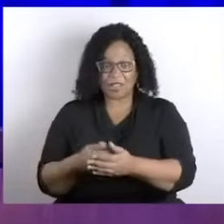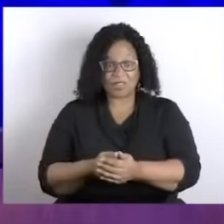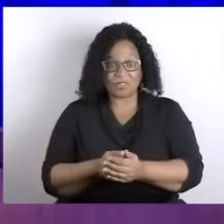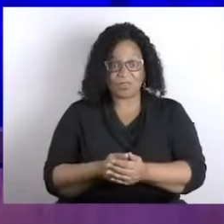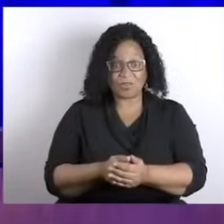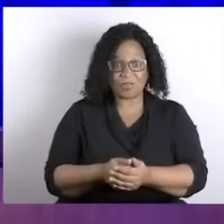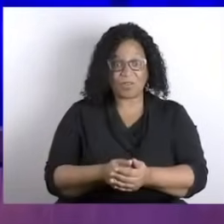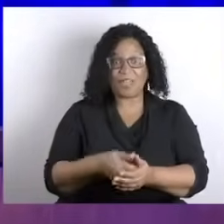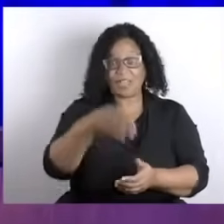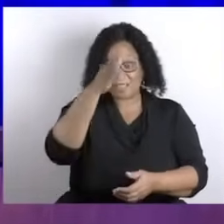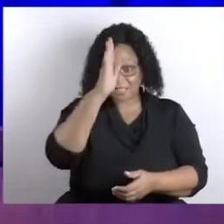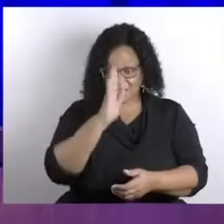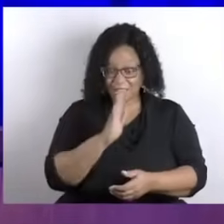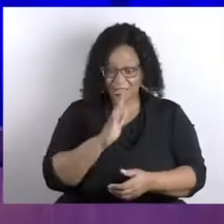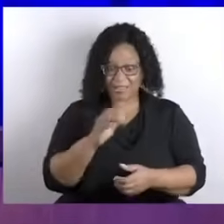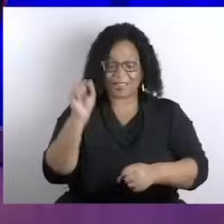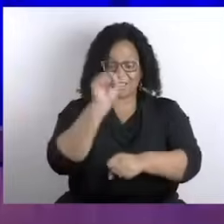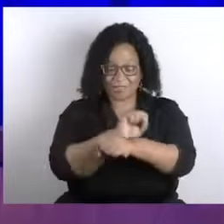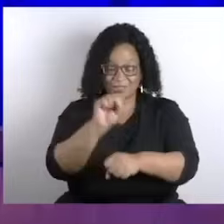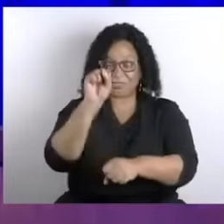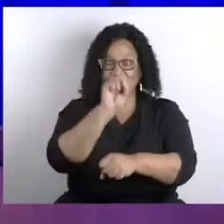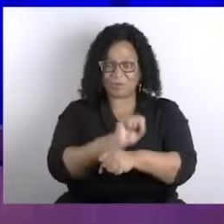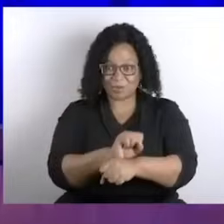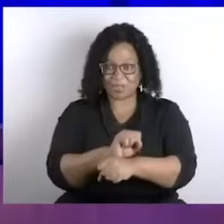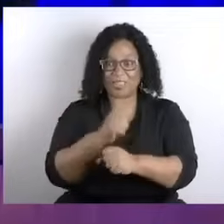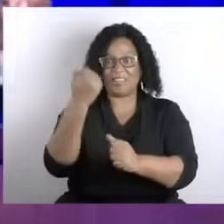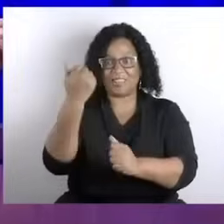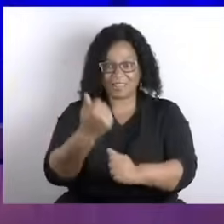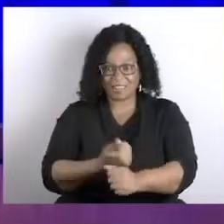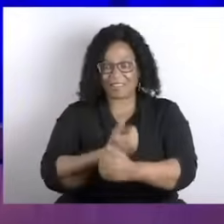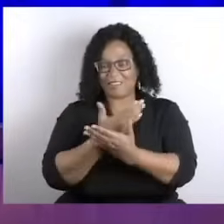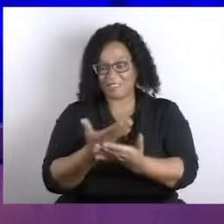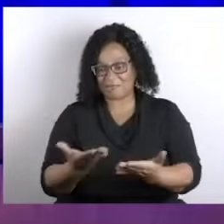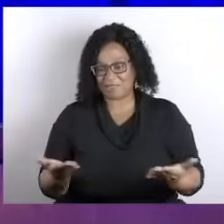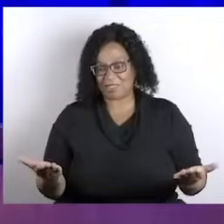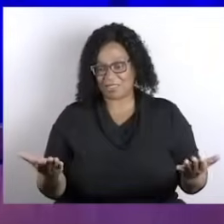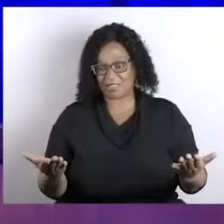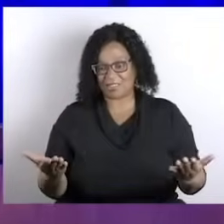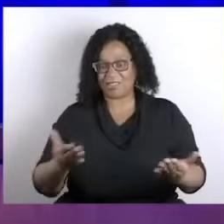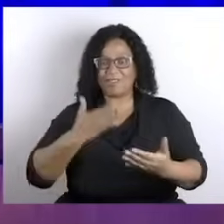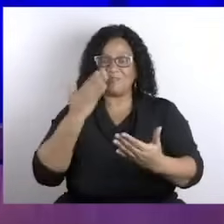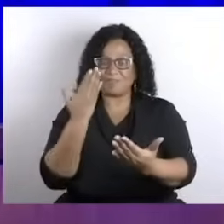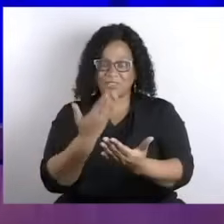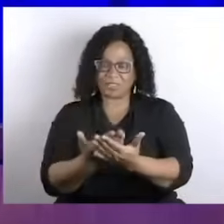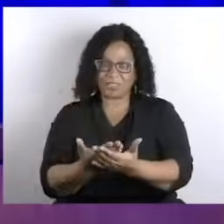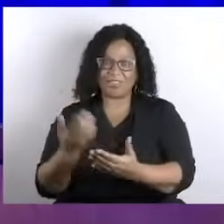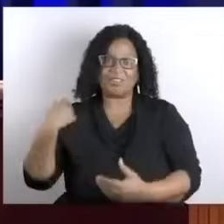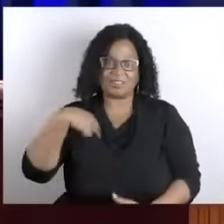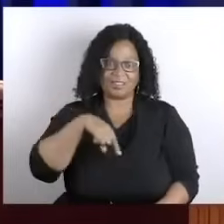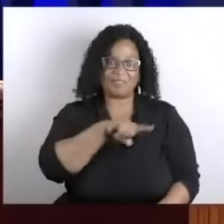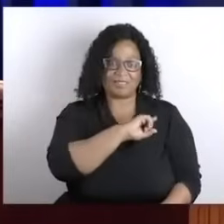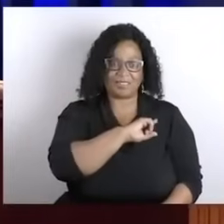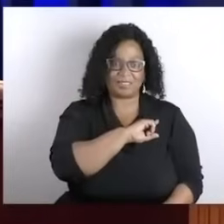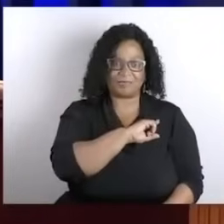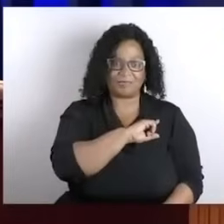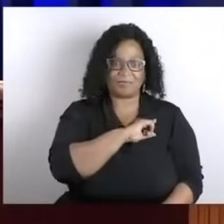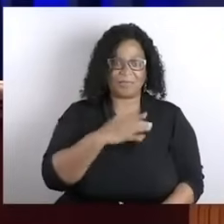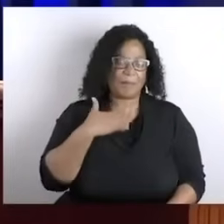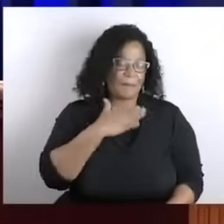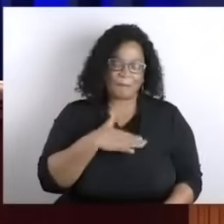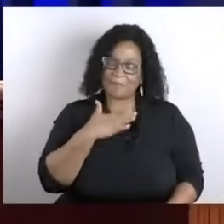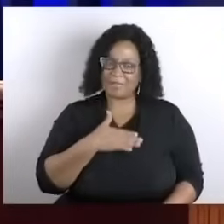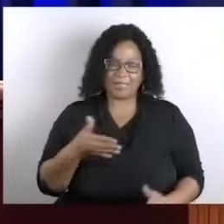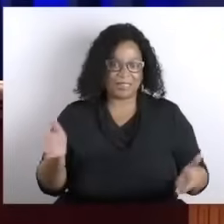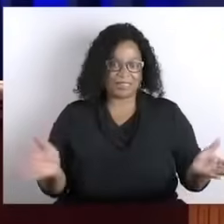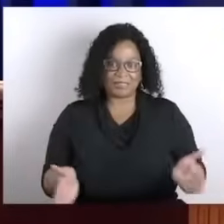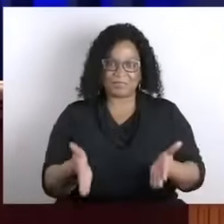to you. It is God who is working it out for our good. Oh, child of God, I want you to be encouraged by that today.